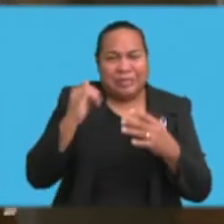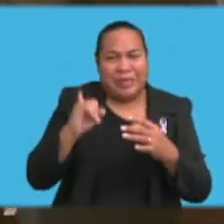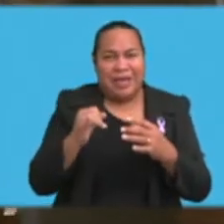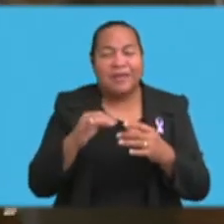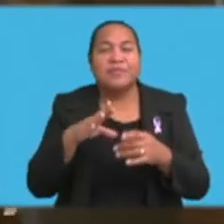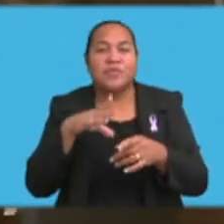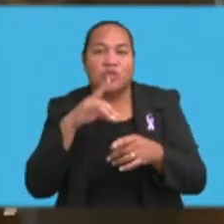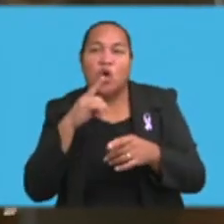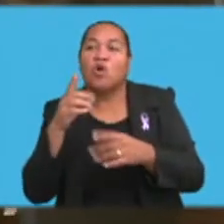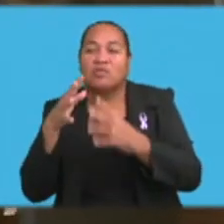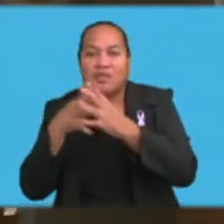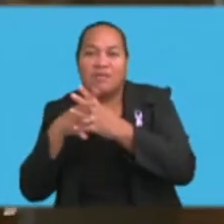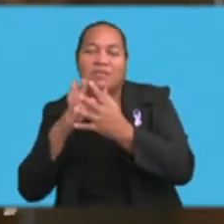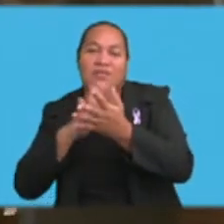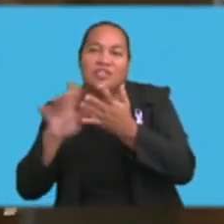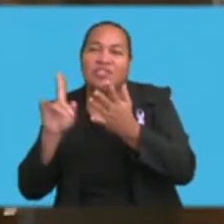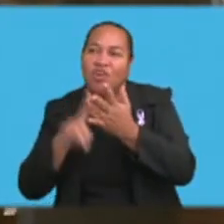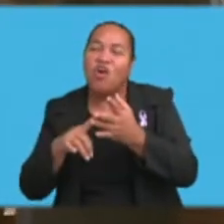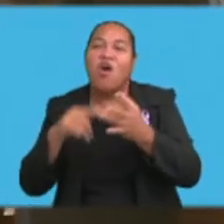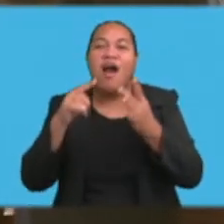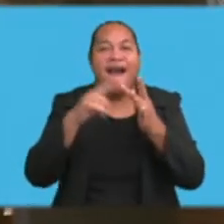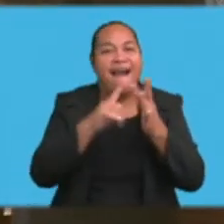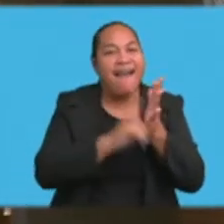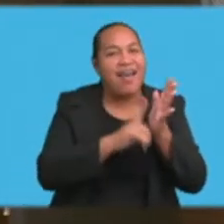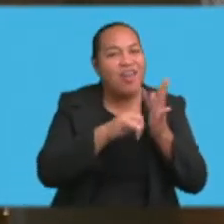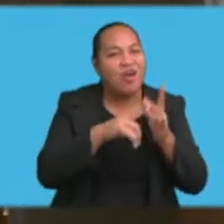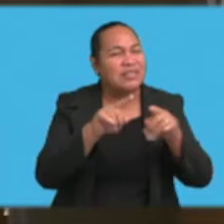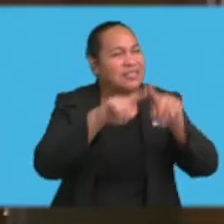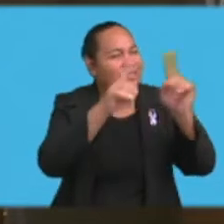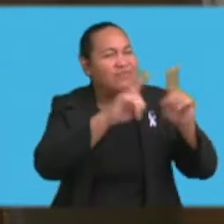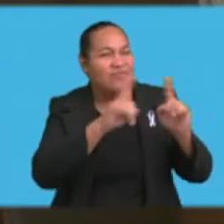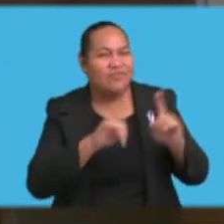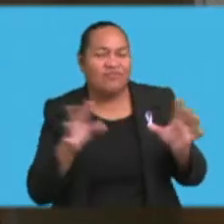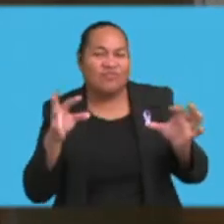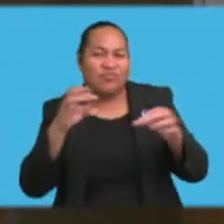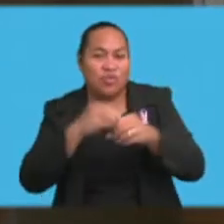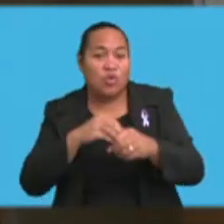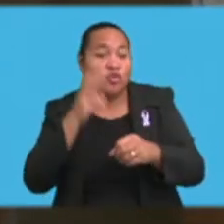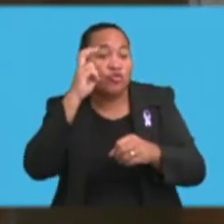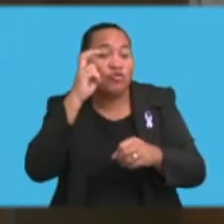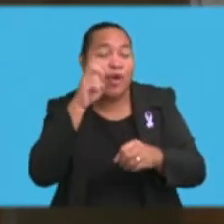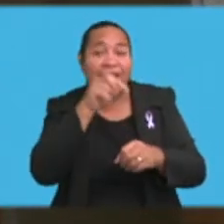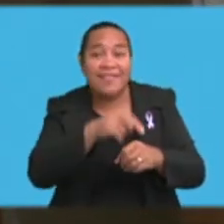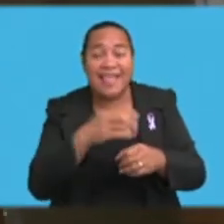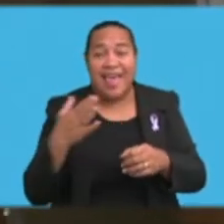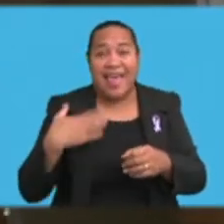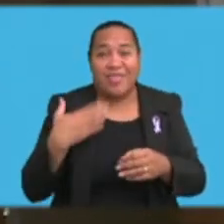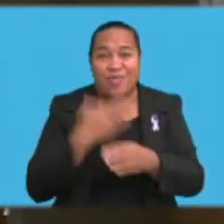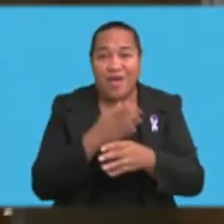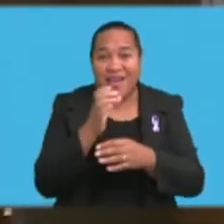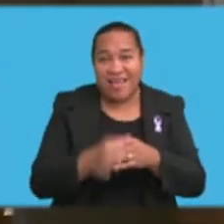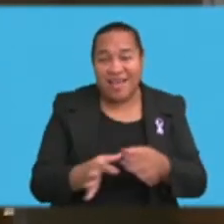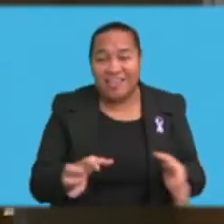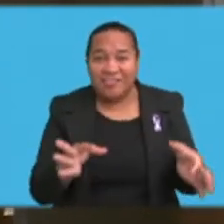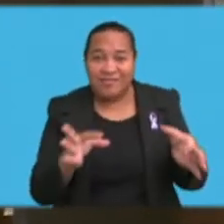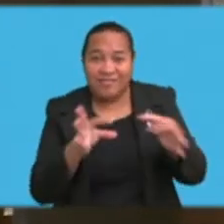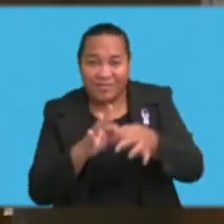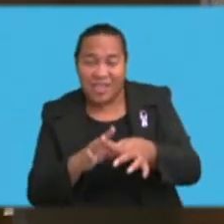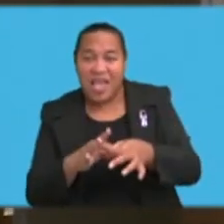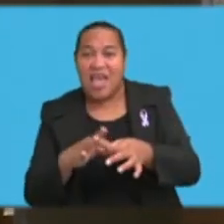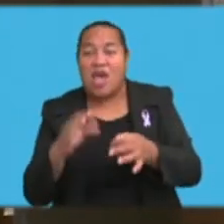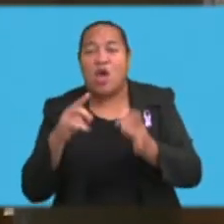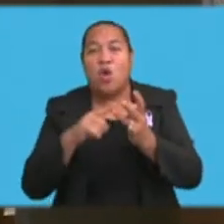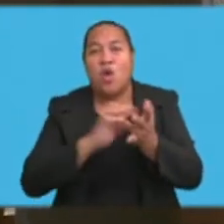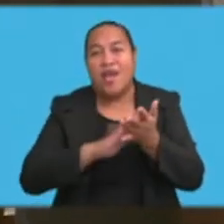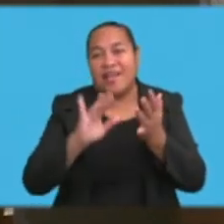WHO, supported by ILO and other stakeholders to train medical practitioners, health workers and OHS inspectors on